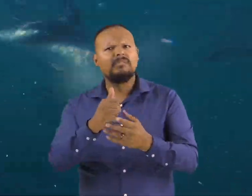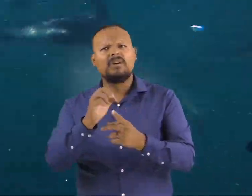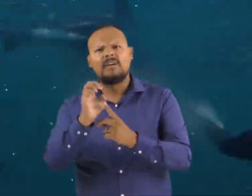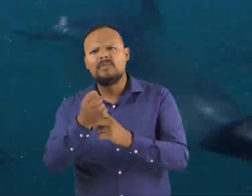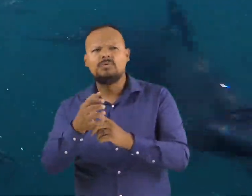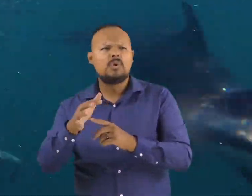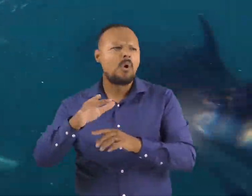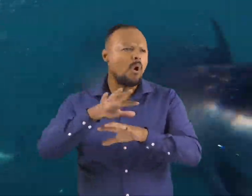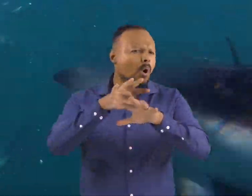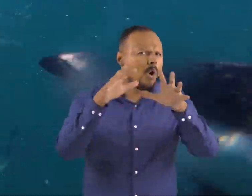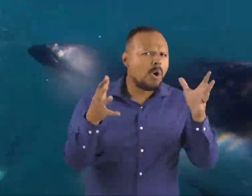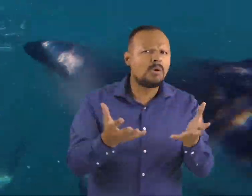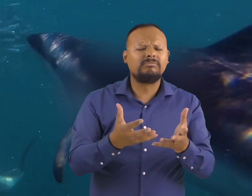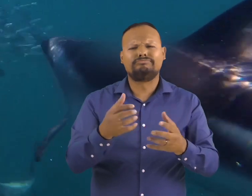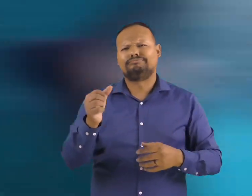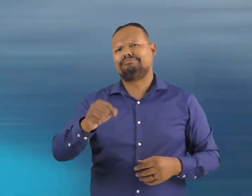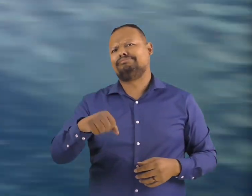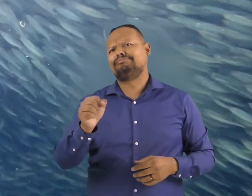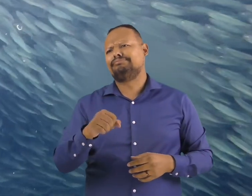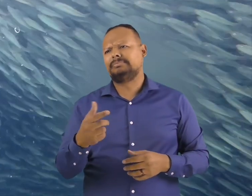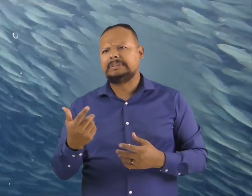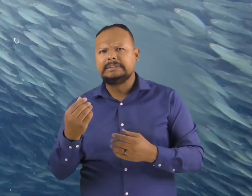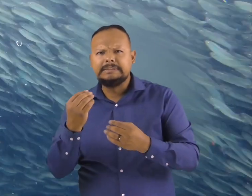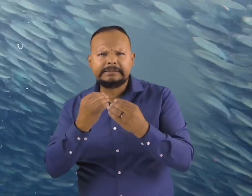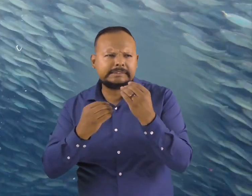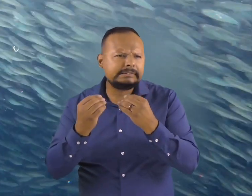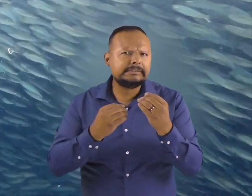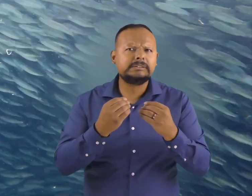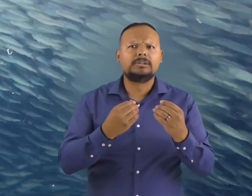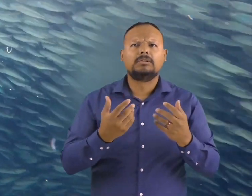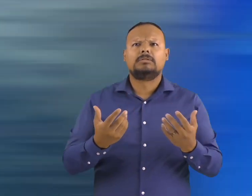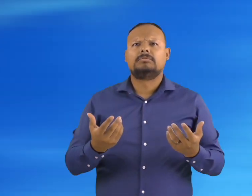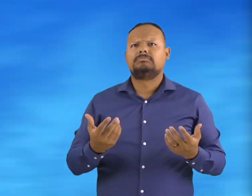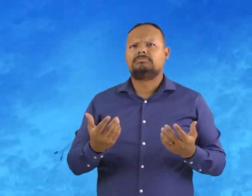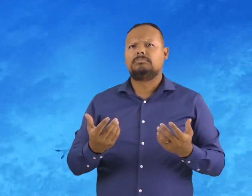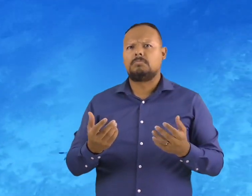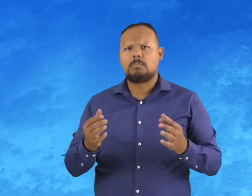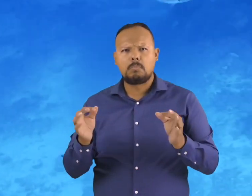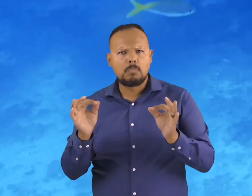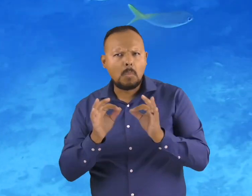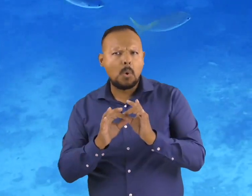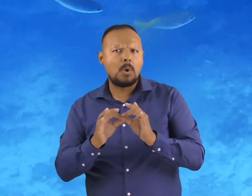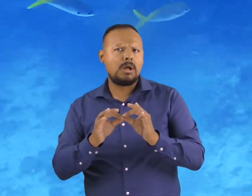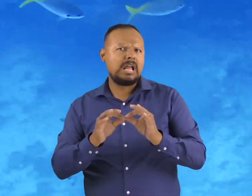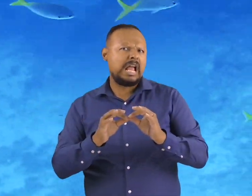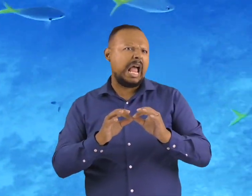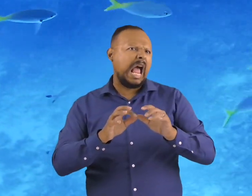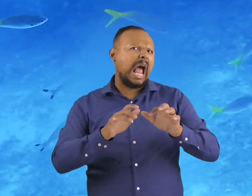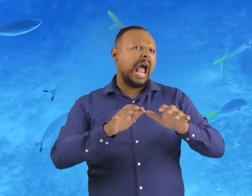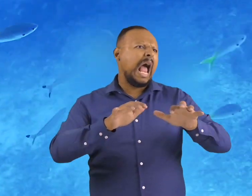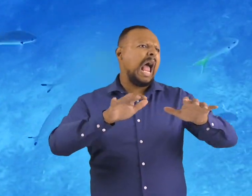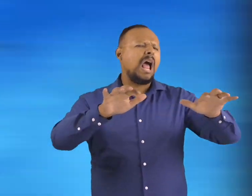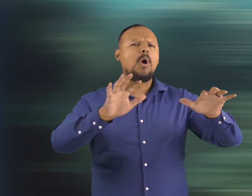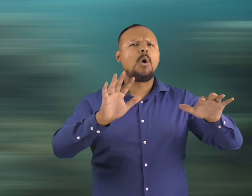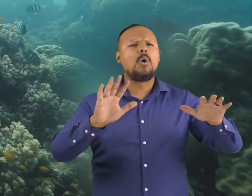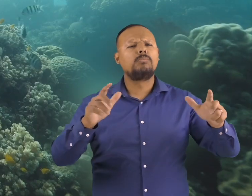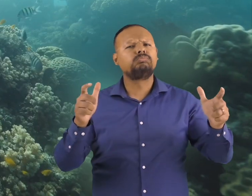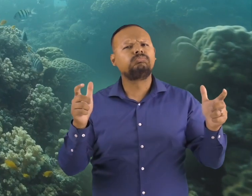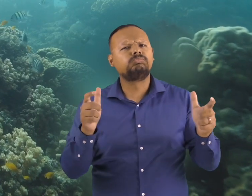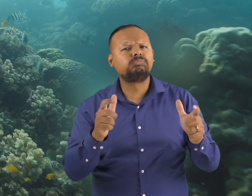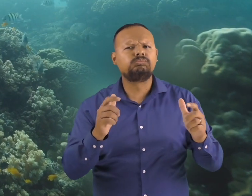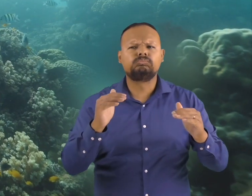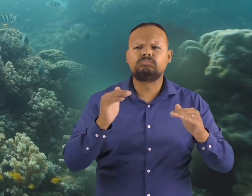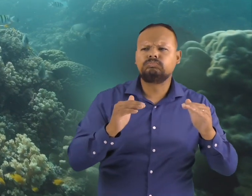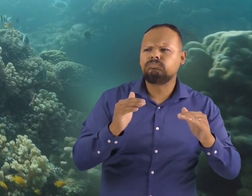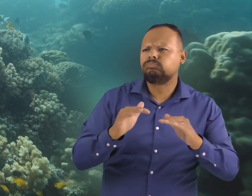Without dolphins, the animals they eat would increase in number. And their predators wouldn't have much to eat. So